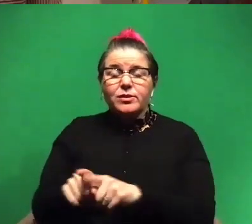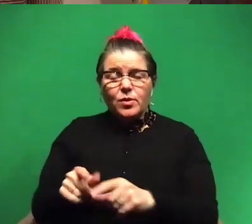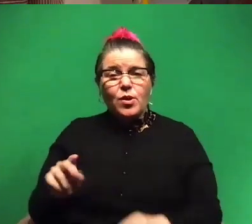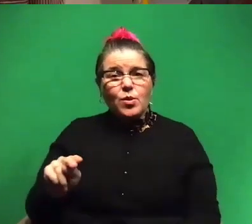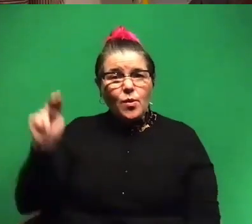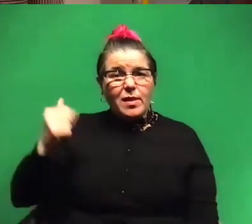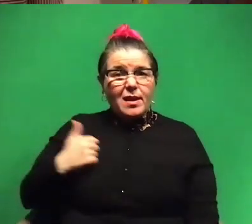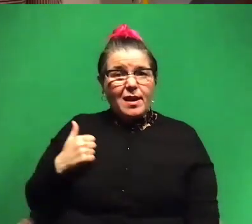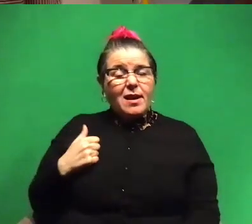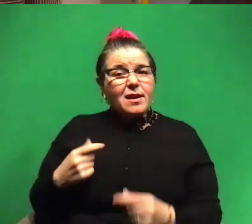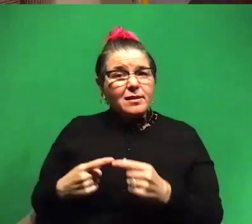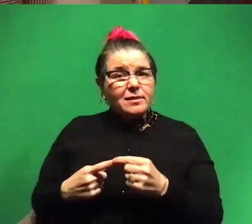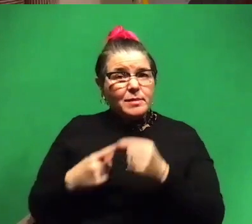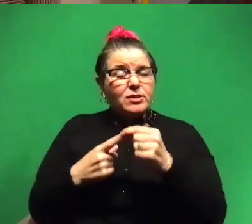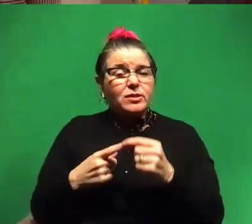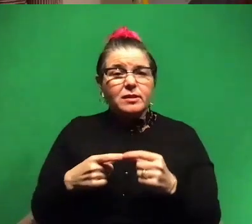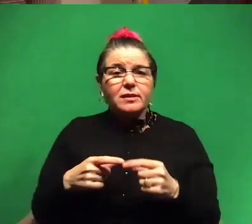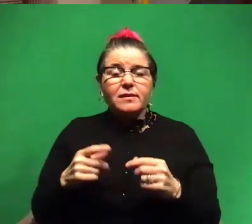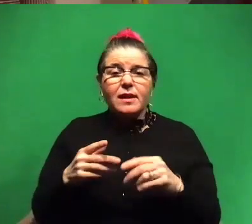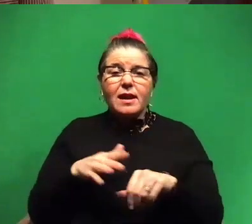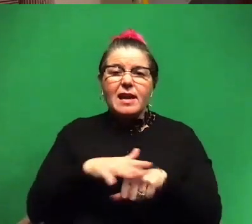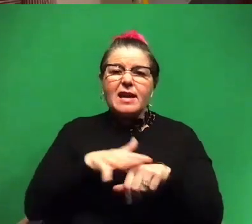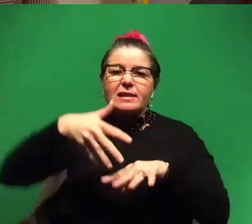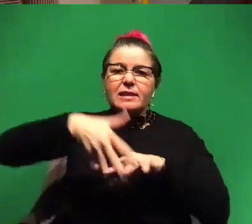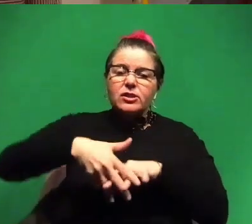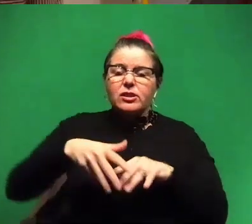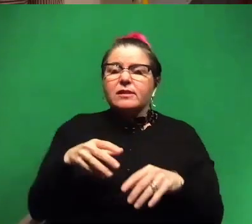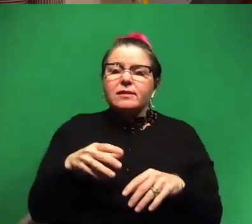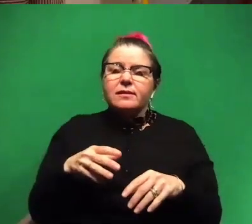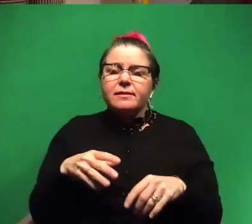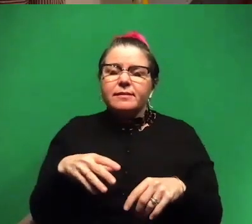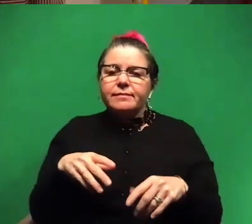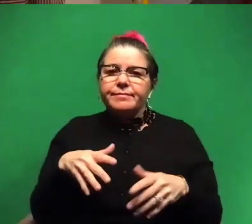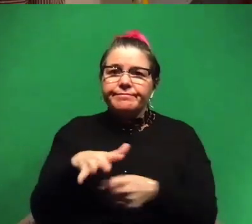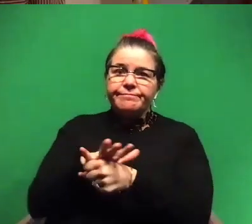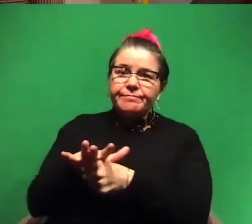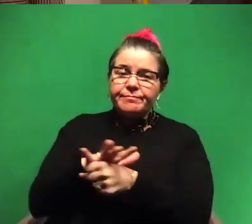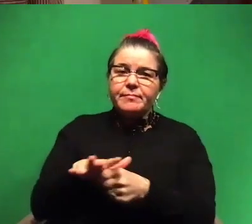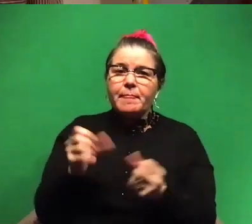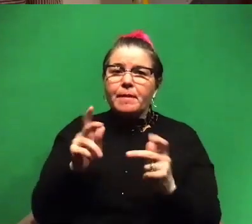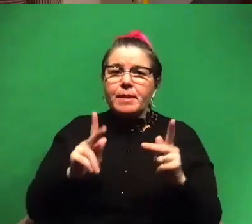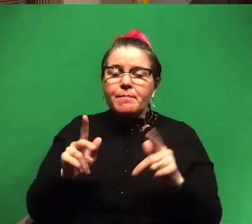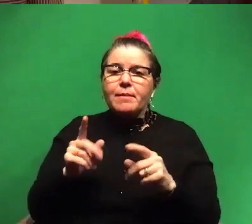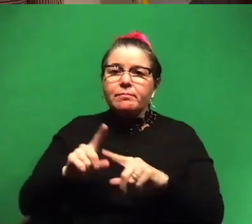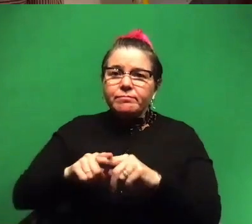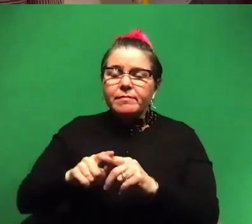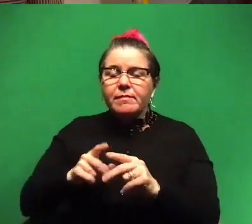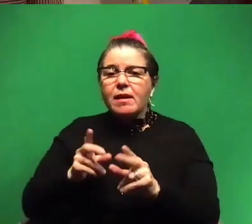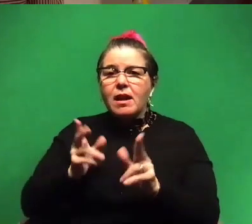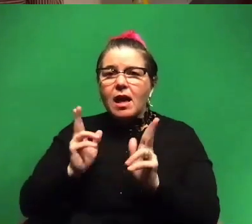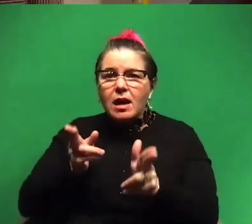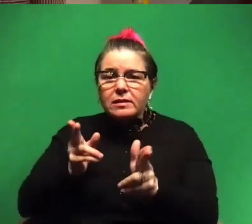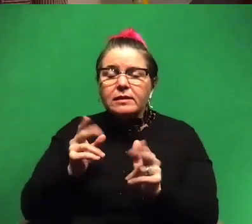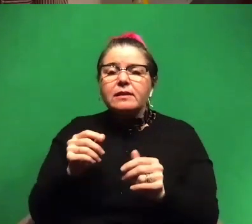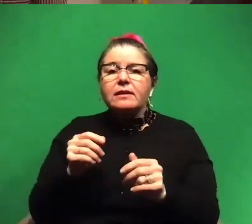Canada. It's Indigenous territories, and a lot of people who rely on hunting